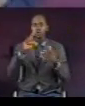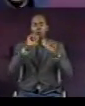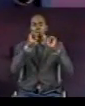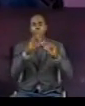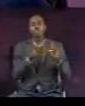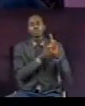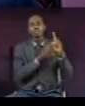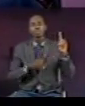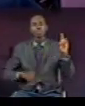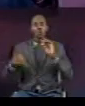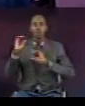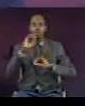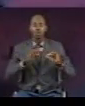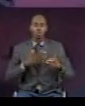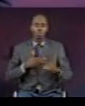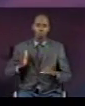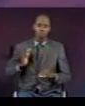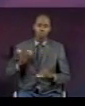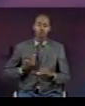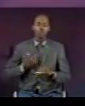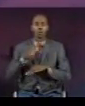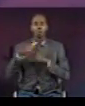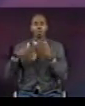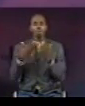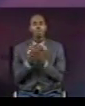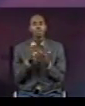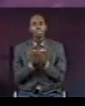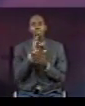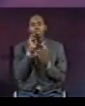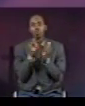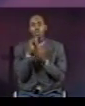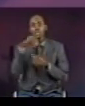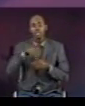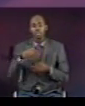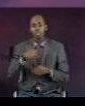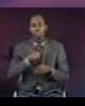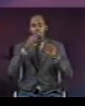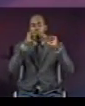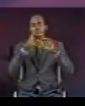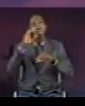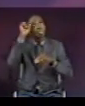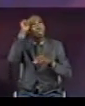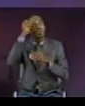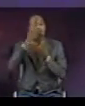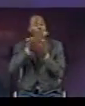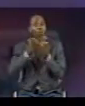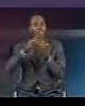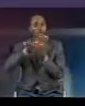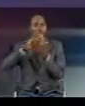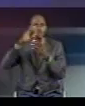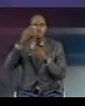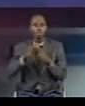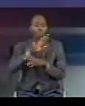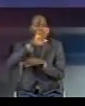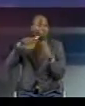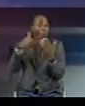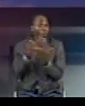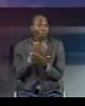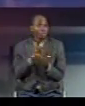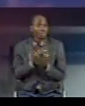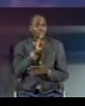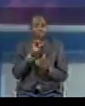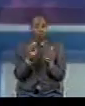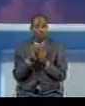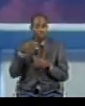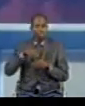all that is within me, bless his holy name. Think about that. All that is within me.